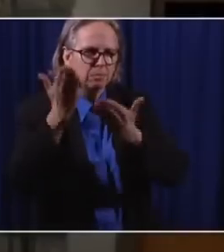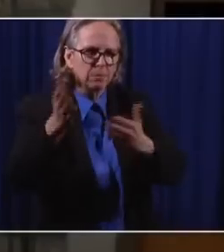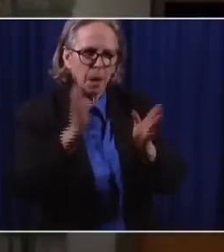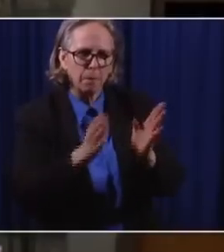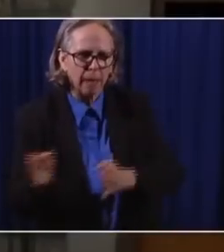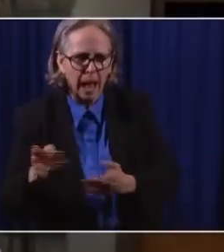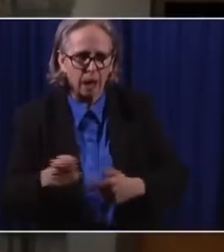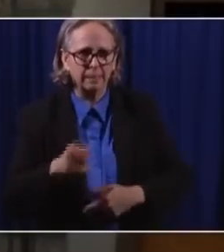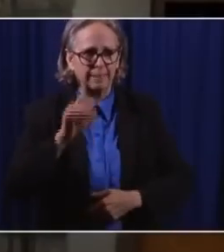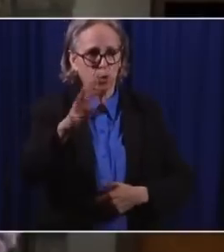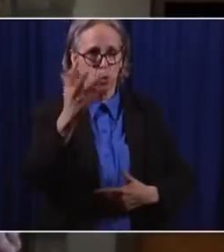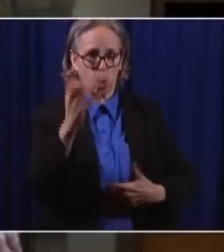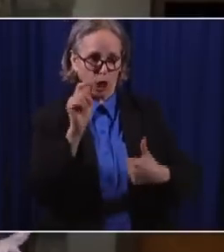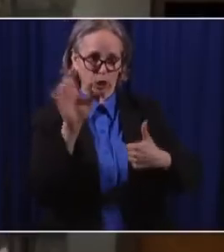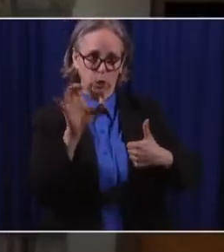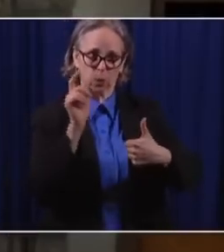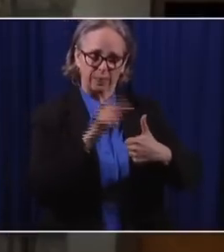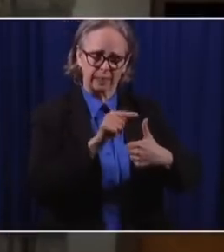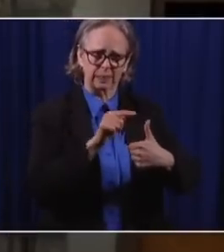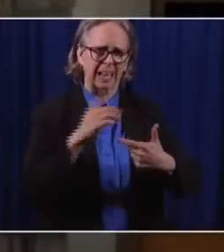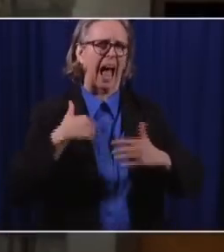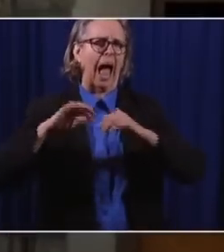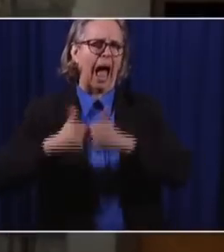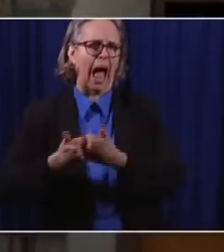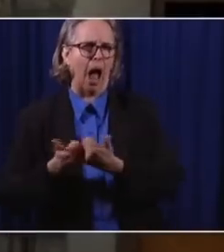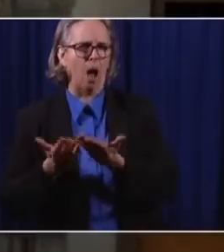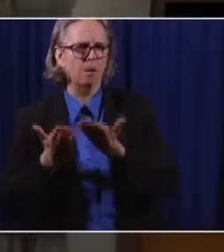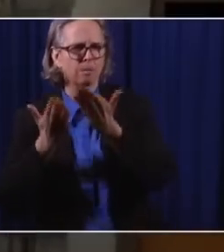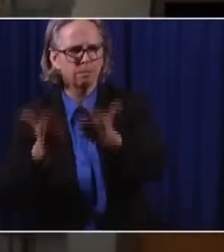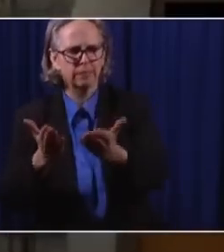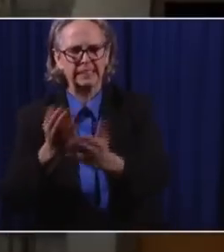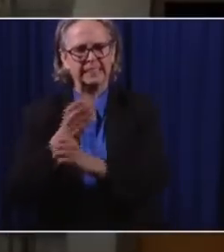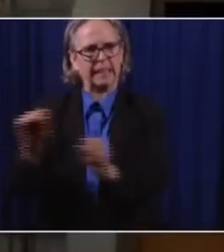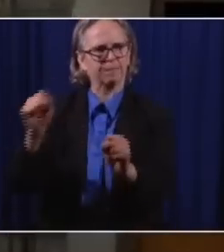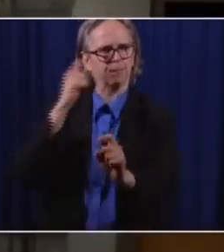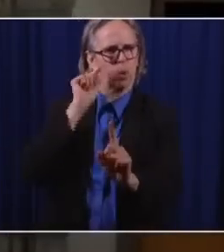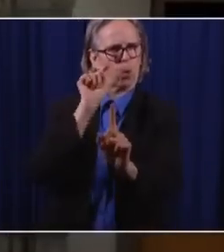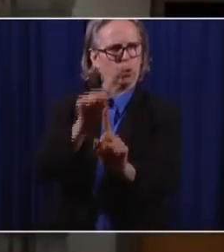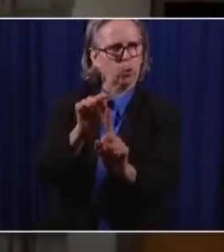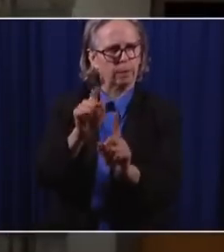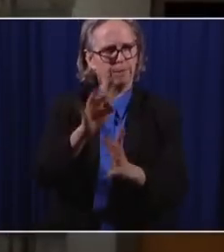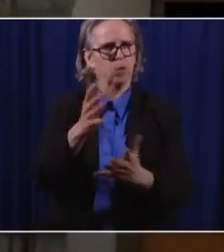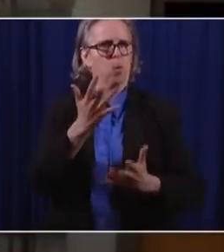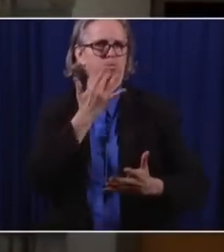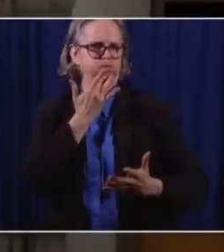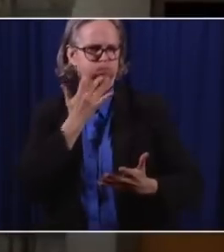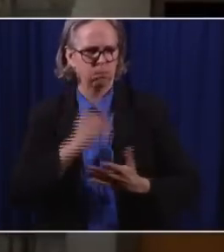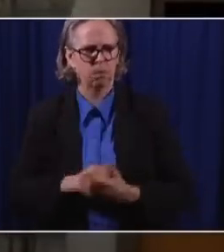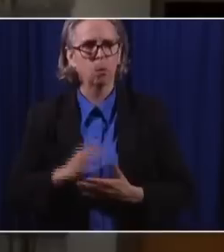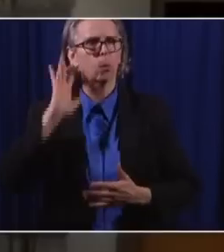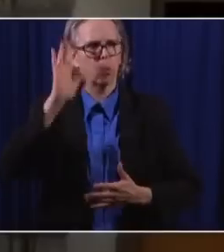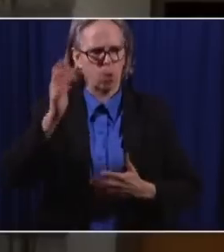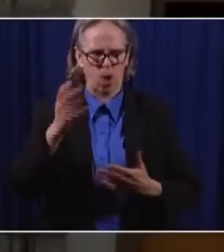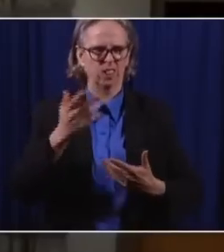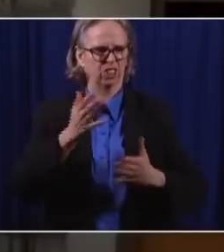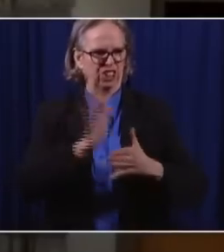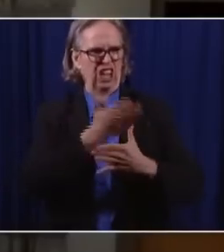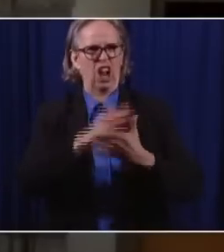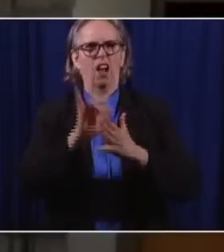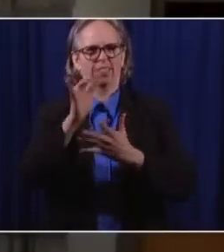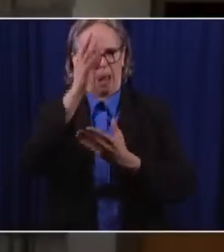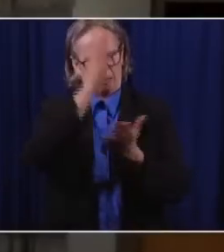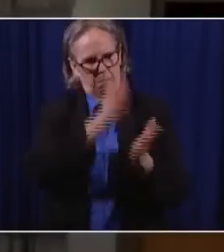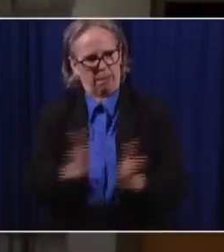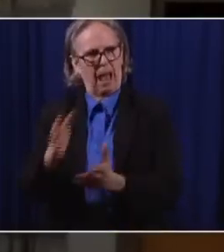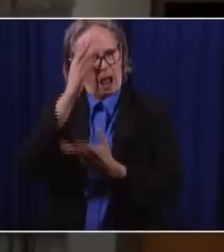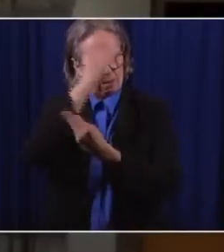be presumptuous, get in people's lives, but I think people need to know, how they can do it a lot safer. And it does come